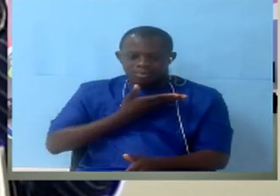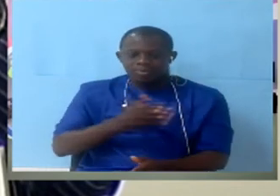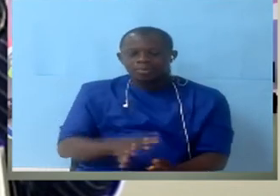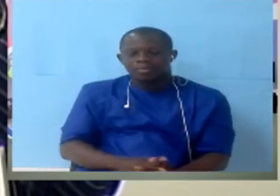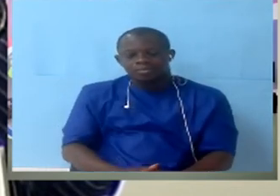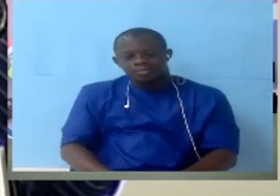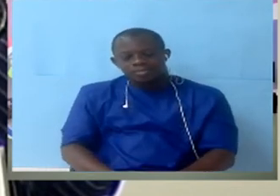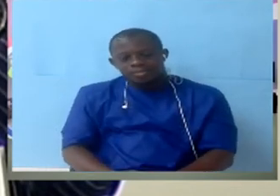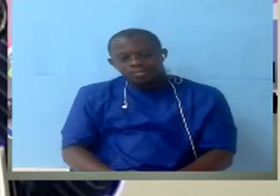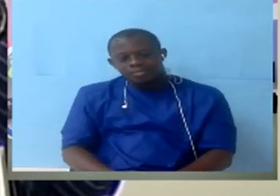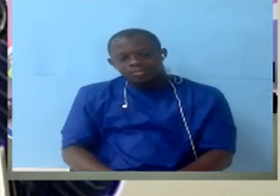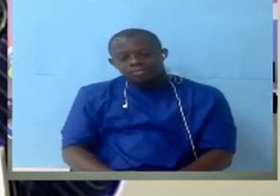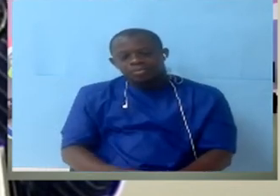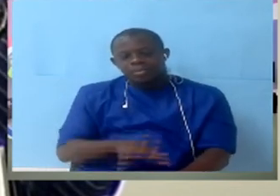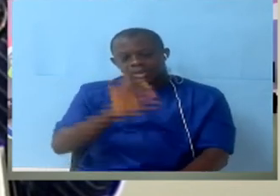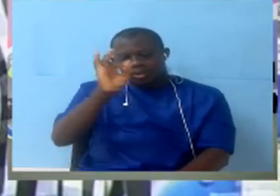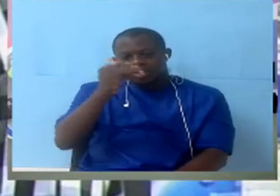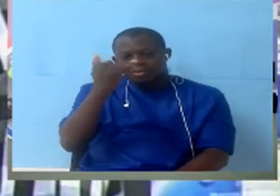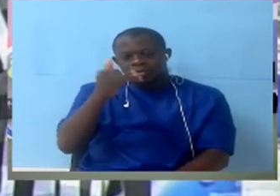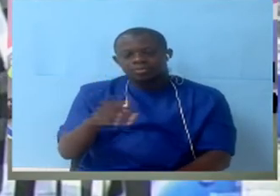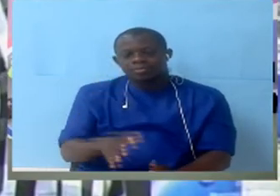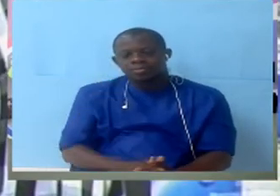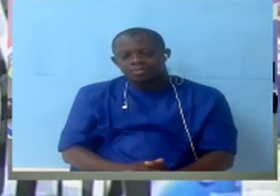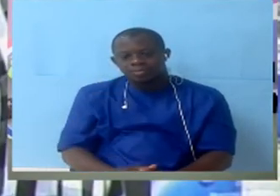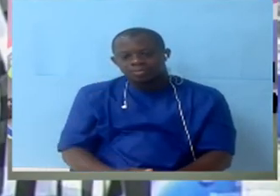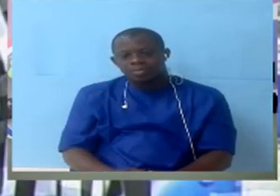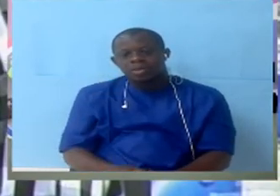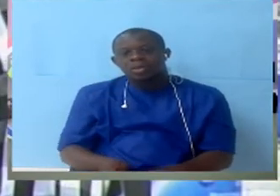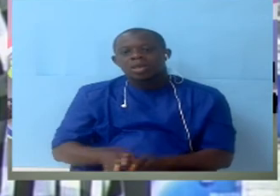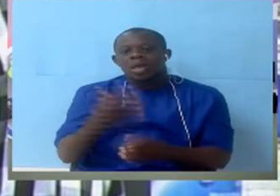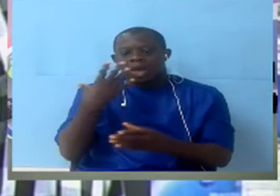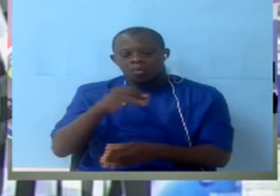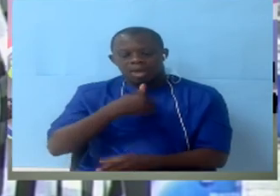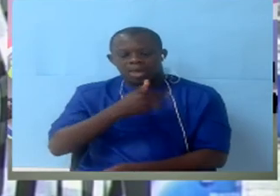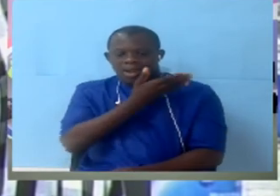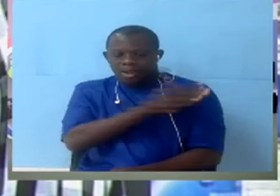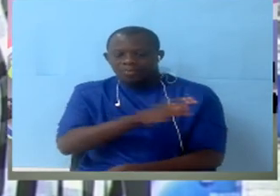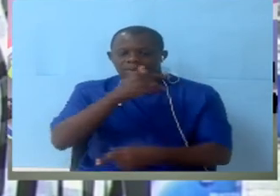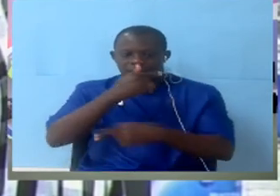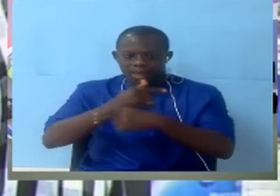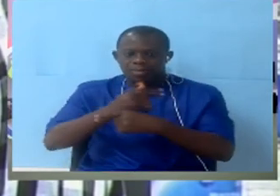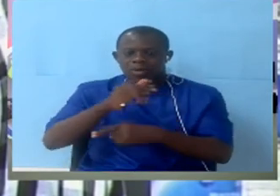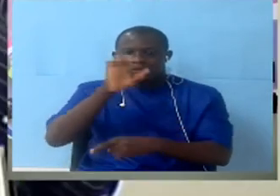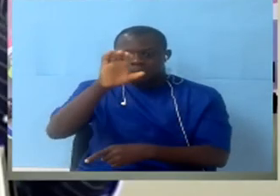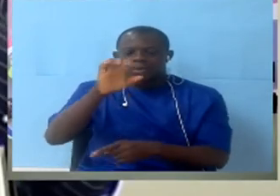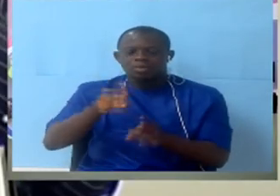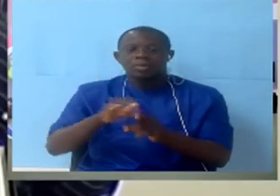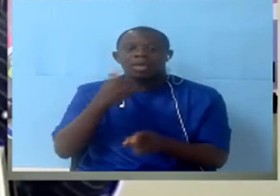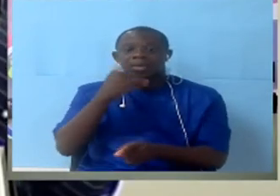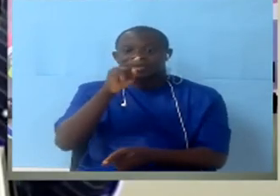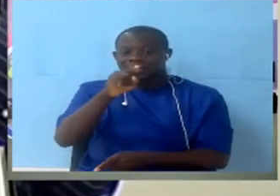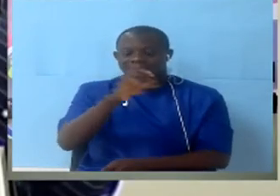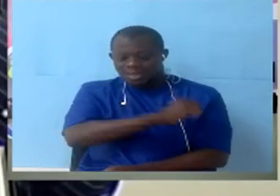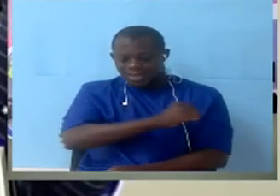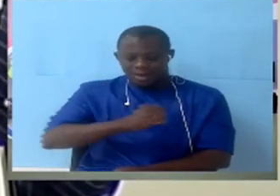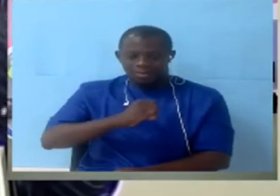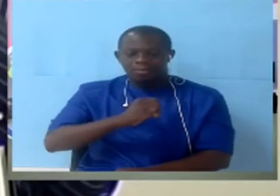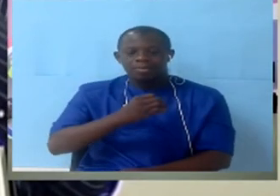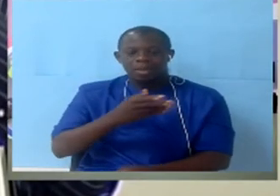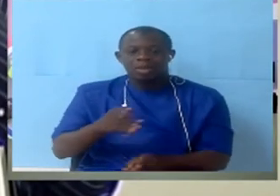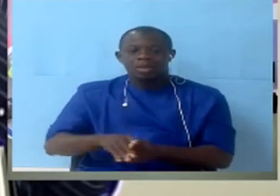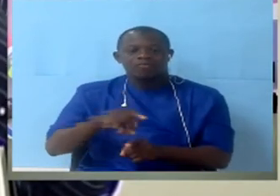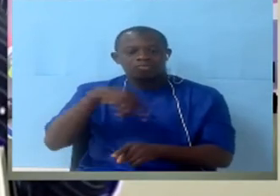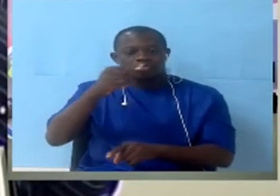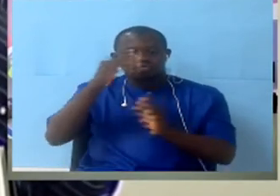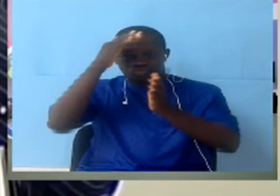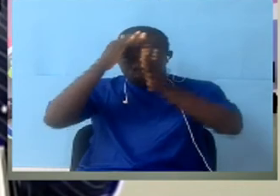ifaye. Ha, mboro jan tarawol nya ha. Yes, that's how I left the country. That is a crime. For a